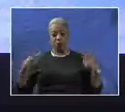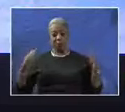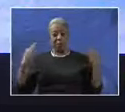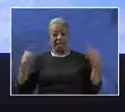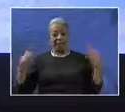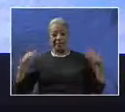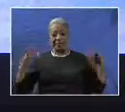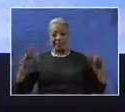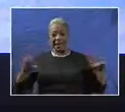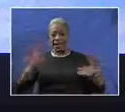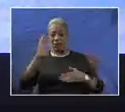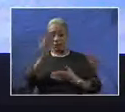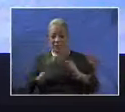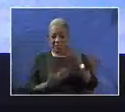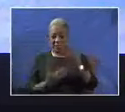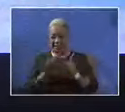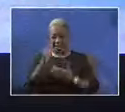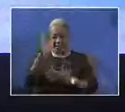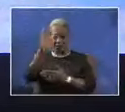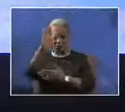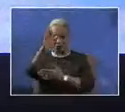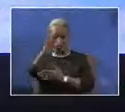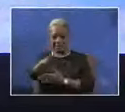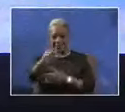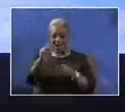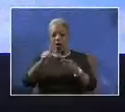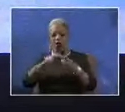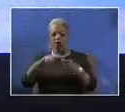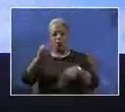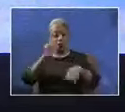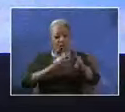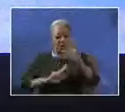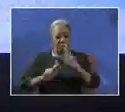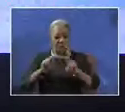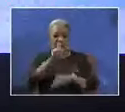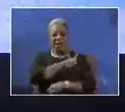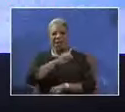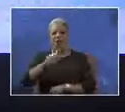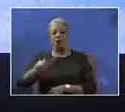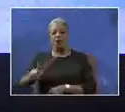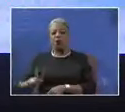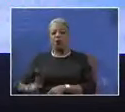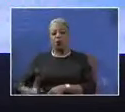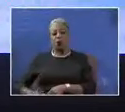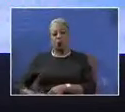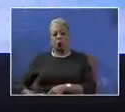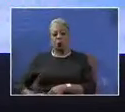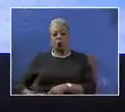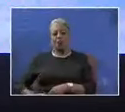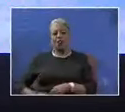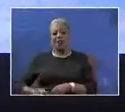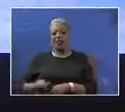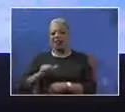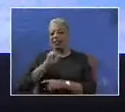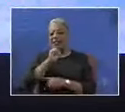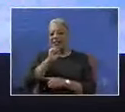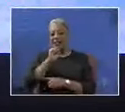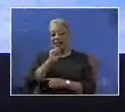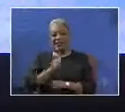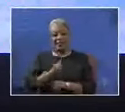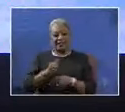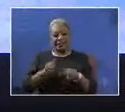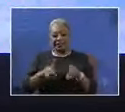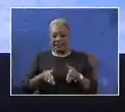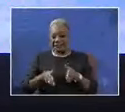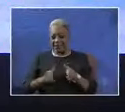stretched out his hand towards Jerusalem to destroy it, the Lord relented from the calamity. Let me read